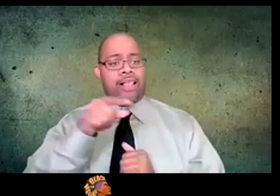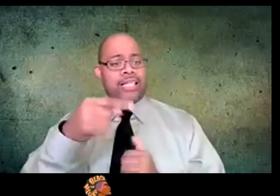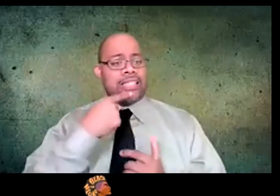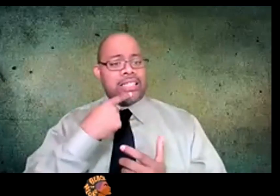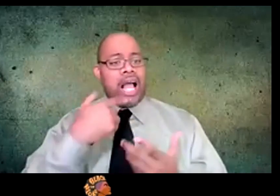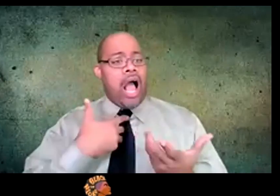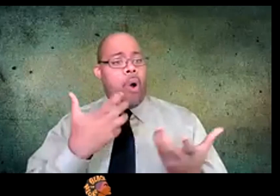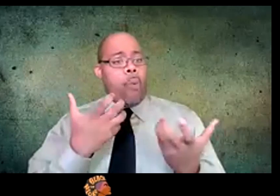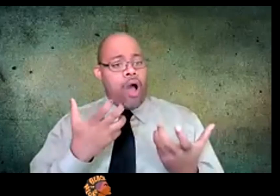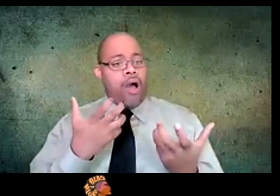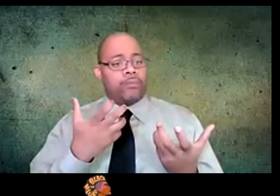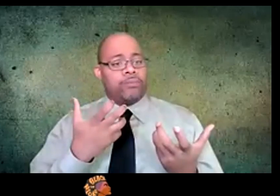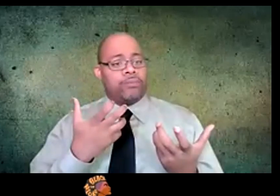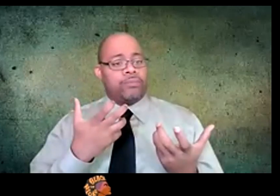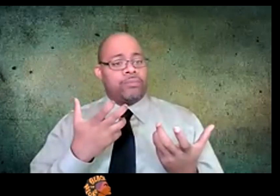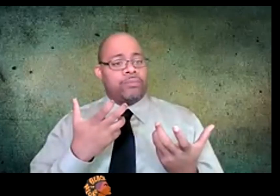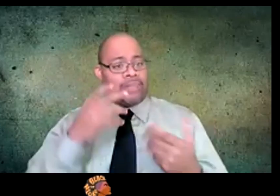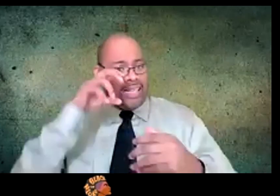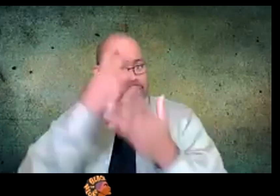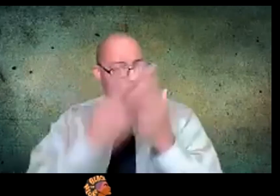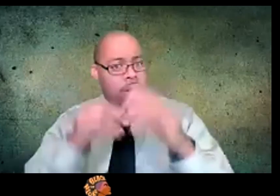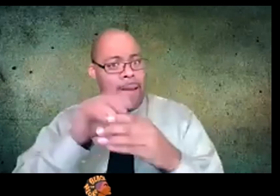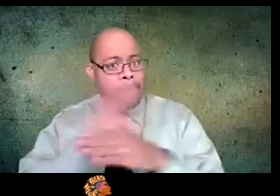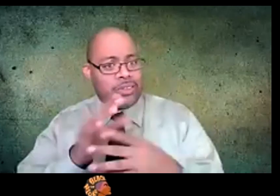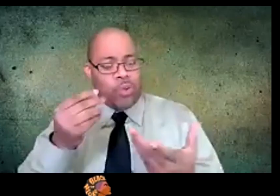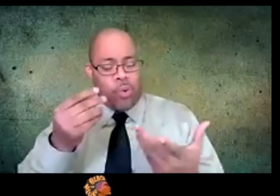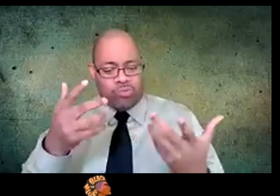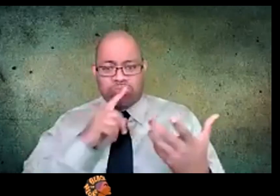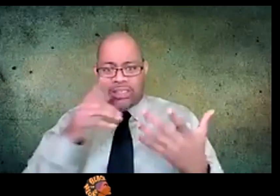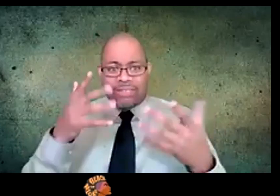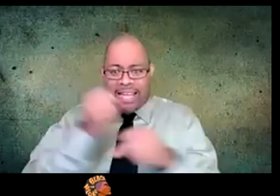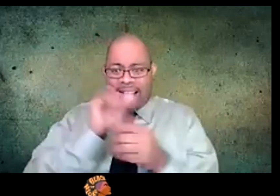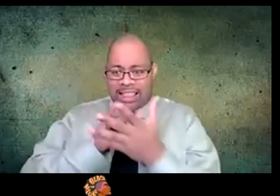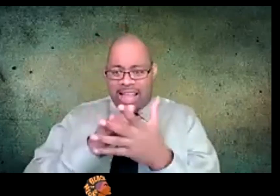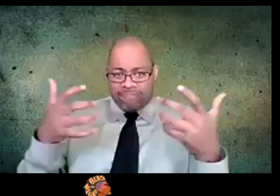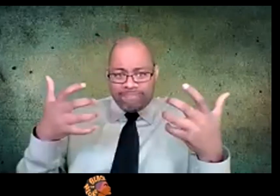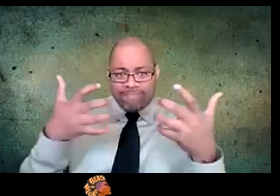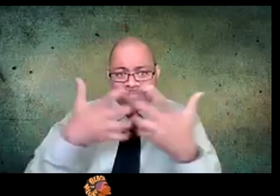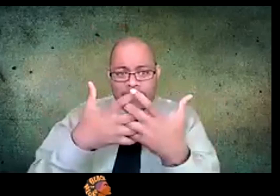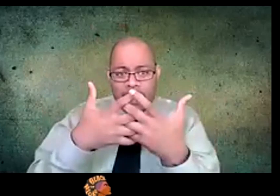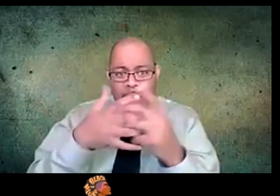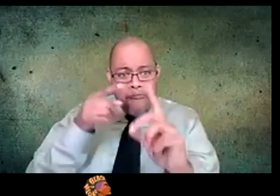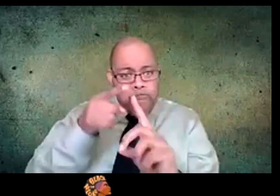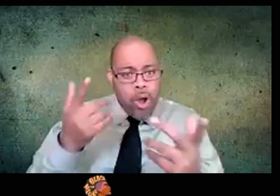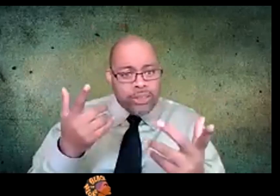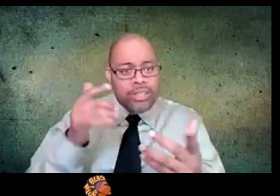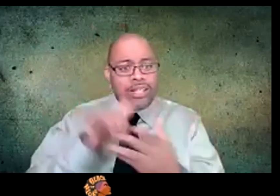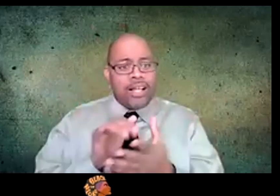I want to get into industry. So you reach that inflection point where